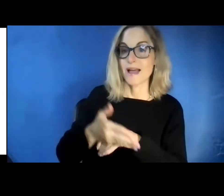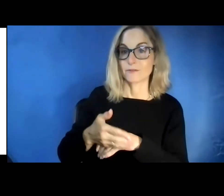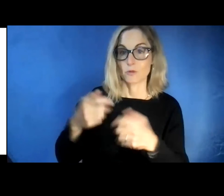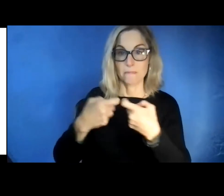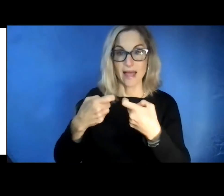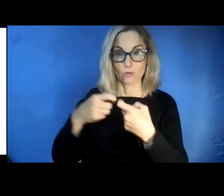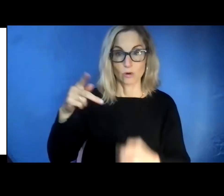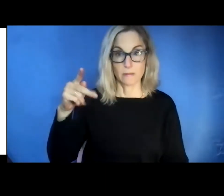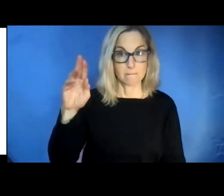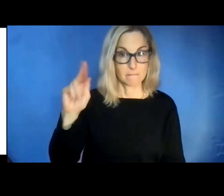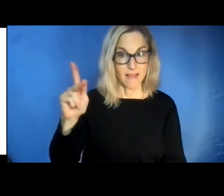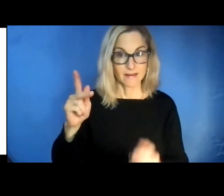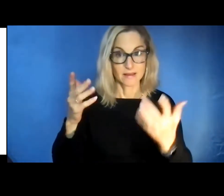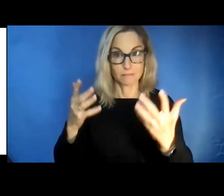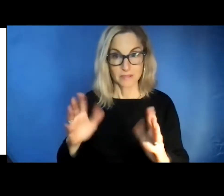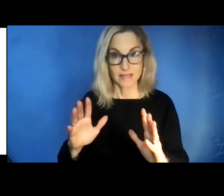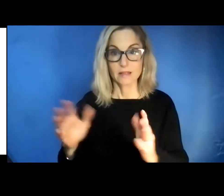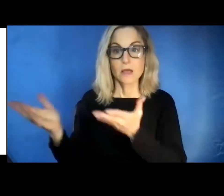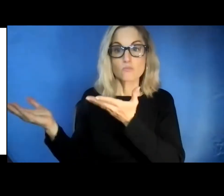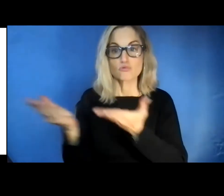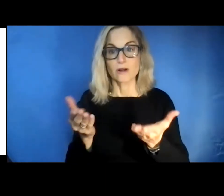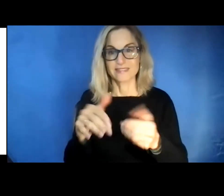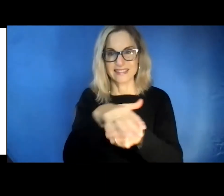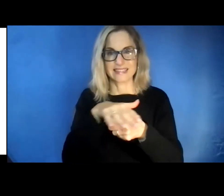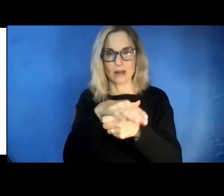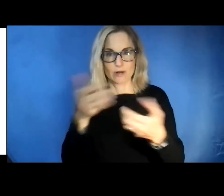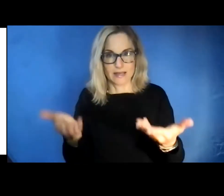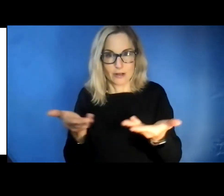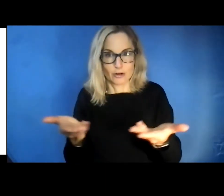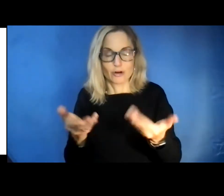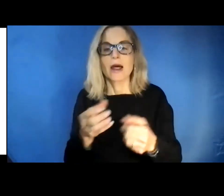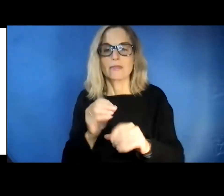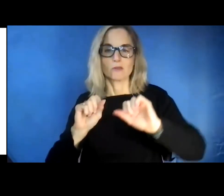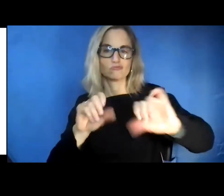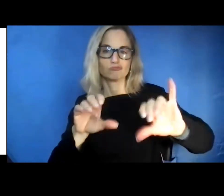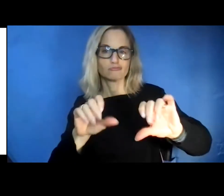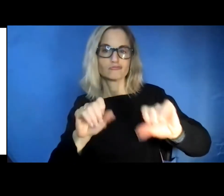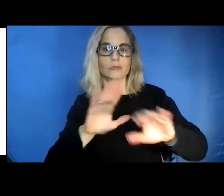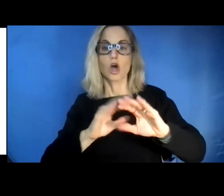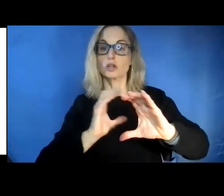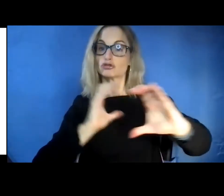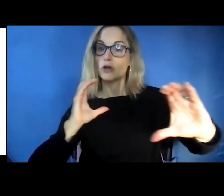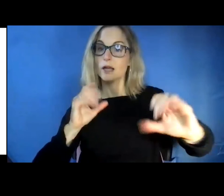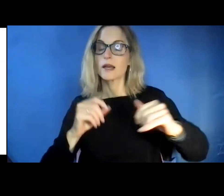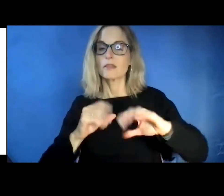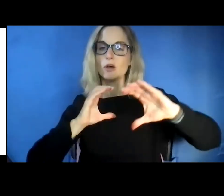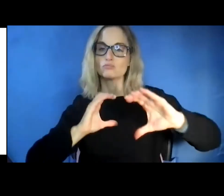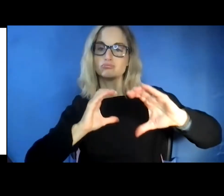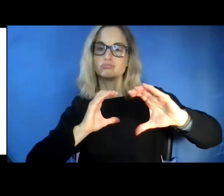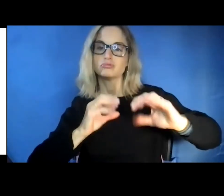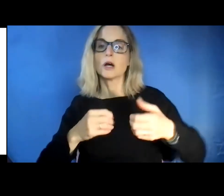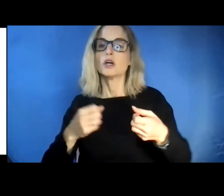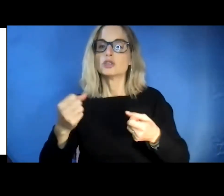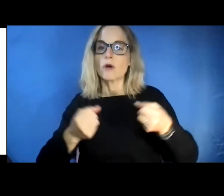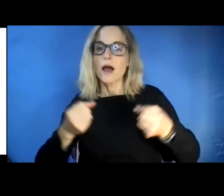then loaded onto these semi-trucks behind me and then transported to Fremont, California, which is about a 4-hour drive from here. And then from there,